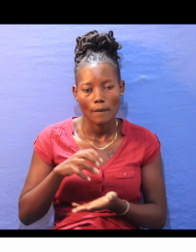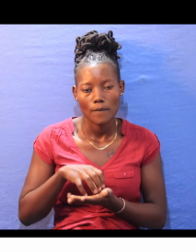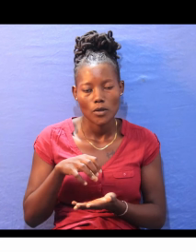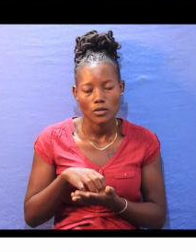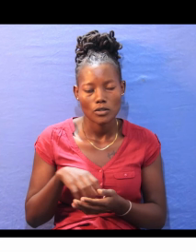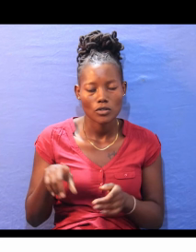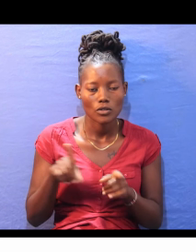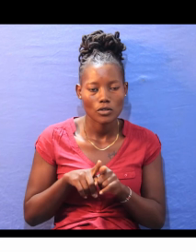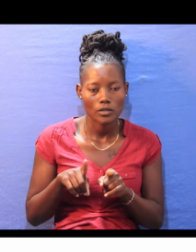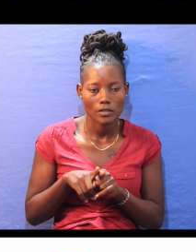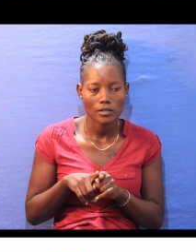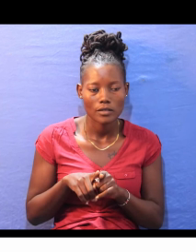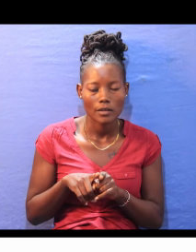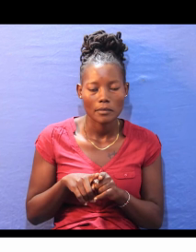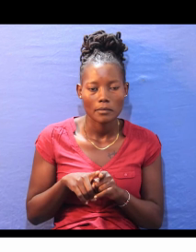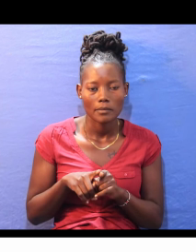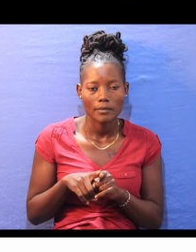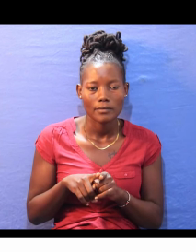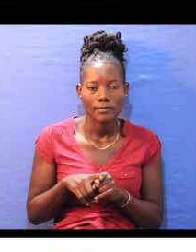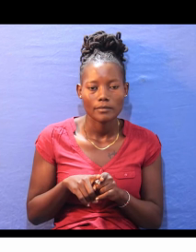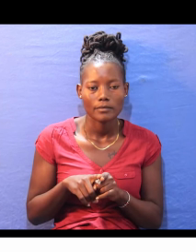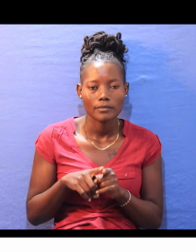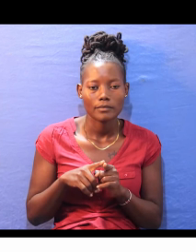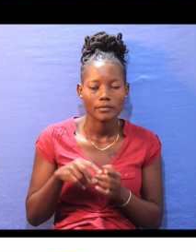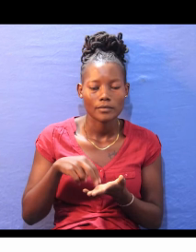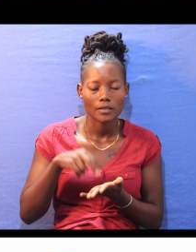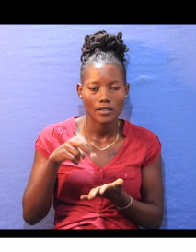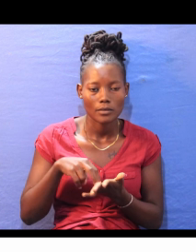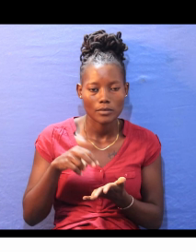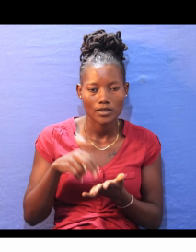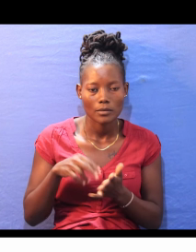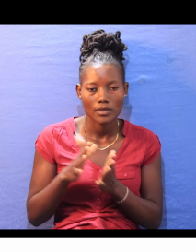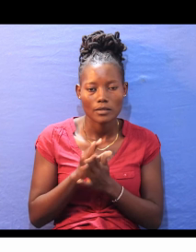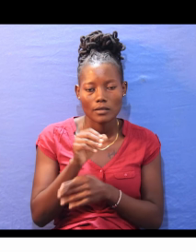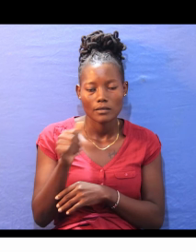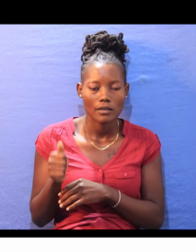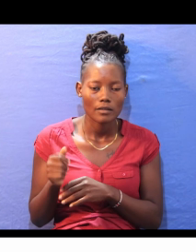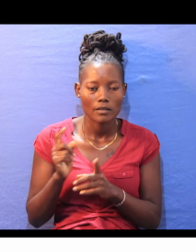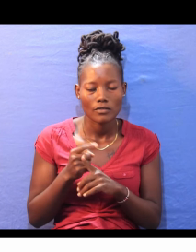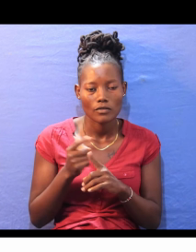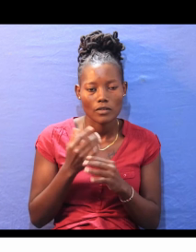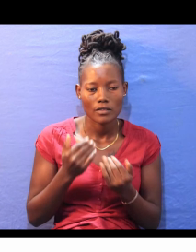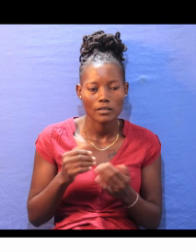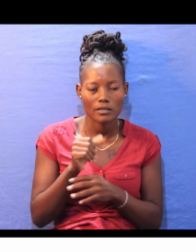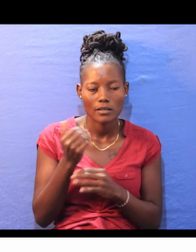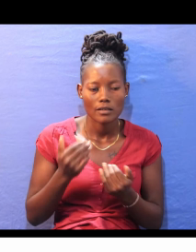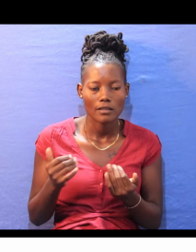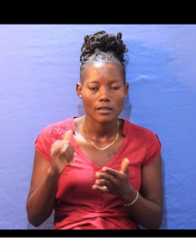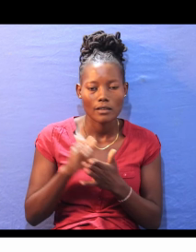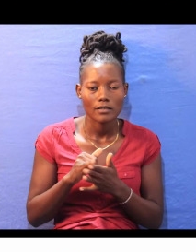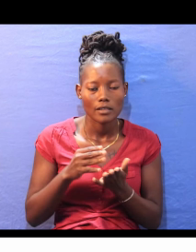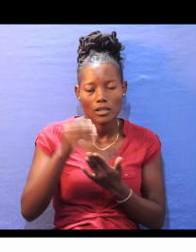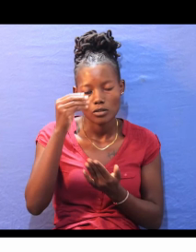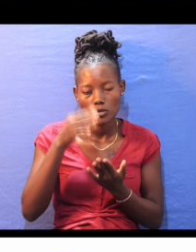isometric toe raise, calf raises, toe raises, heel raises, anything like that to